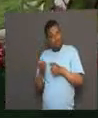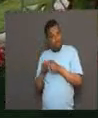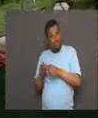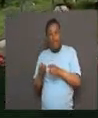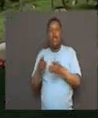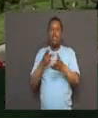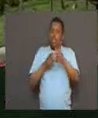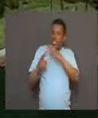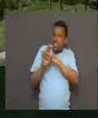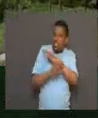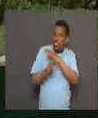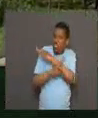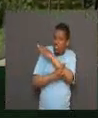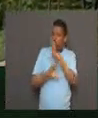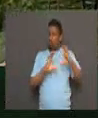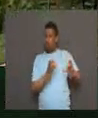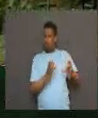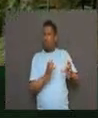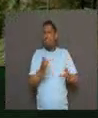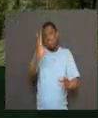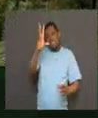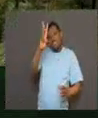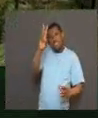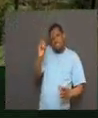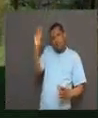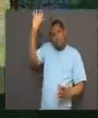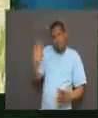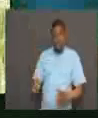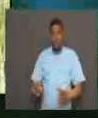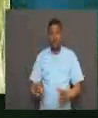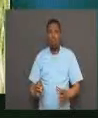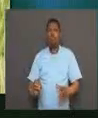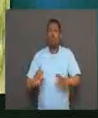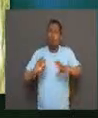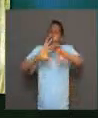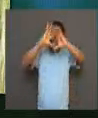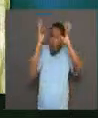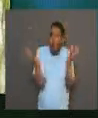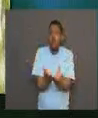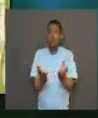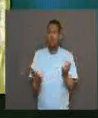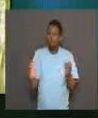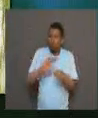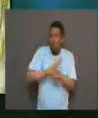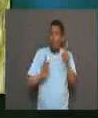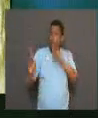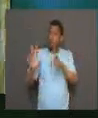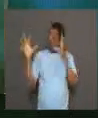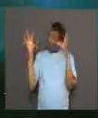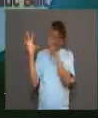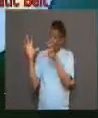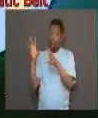The region accounts for about 60% of the world's total population.